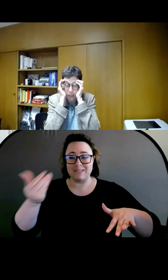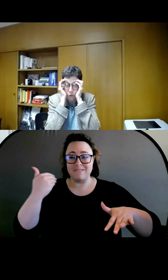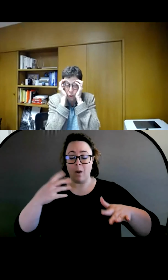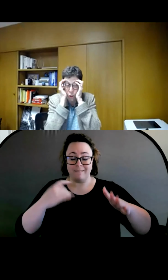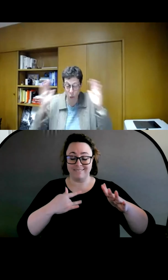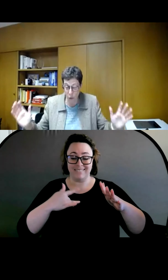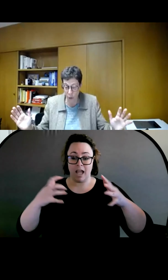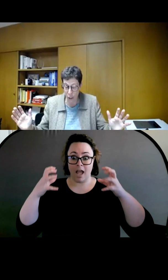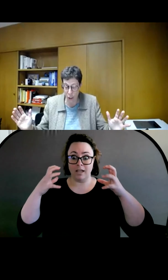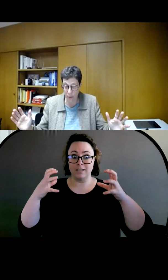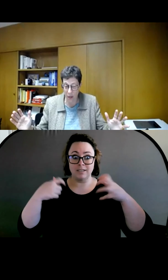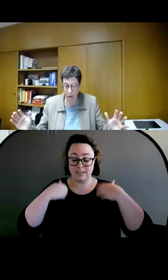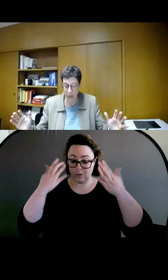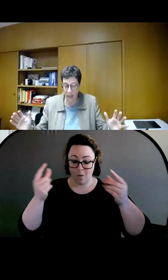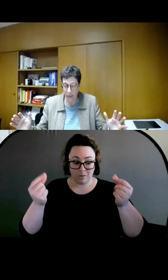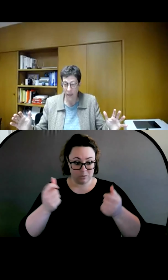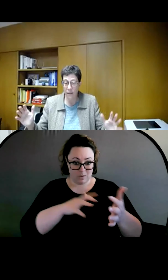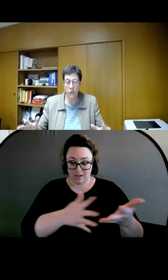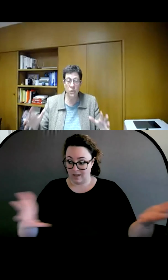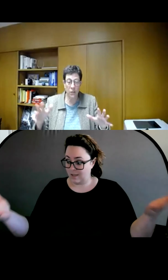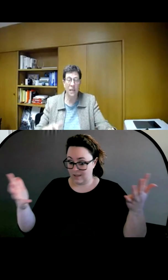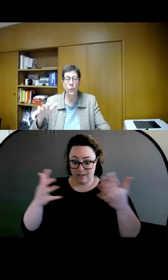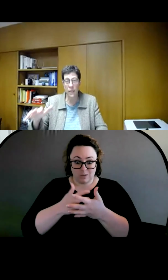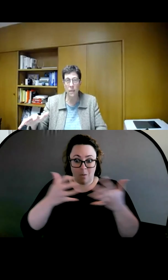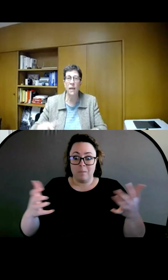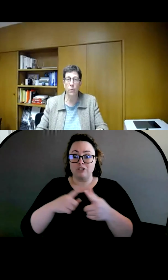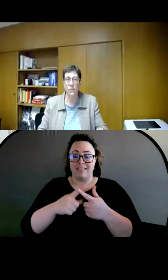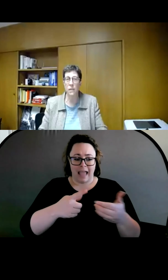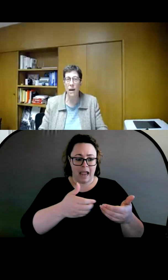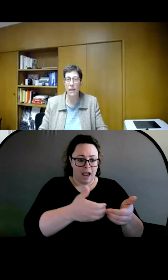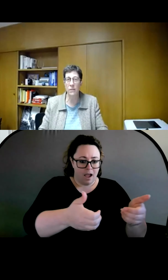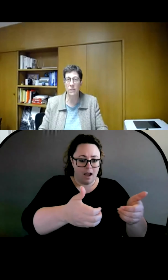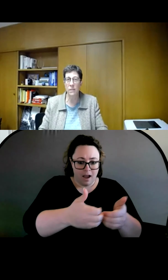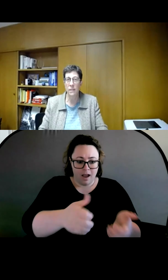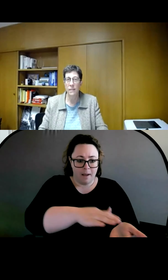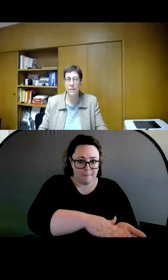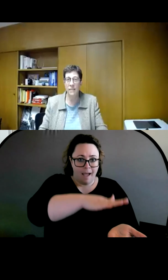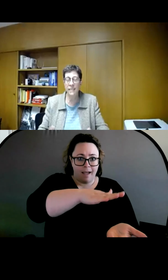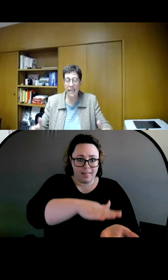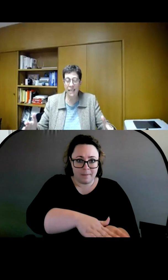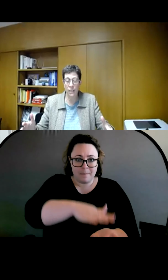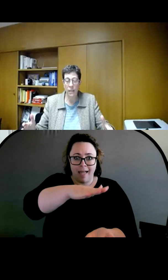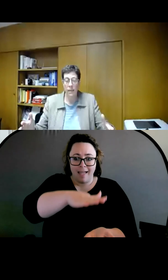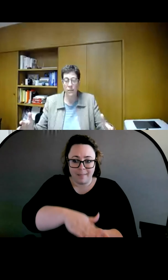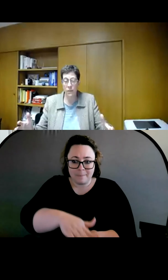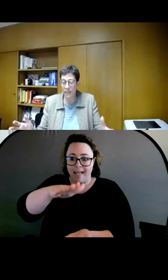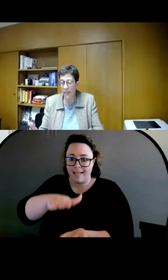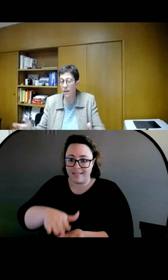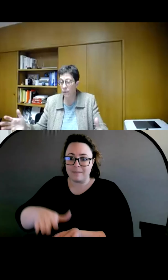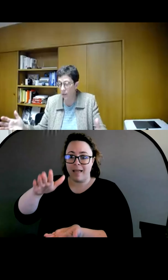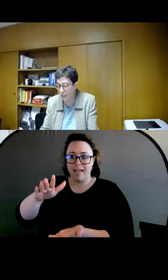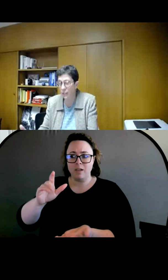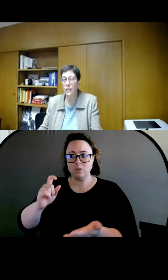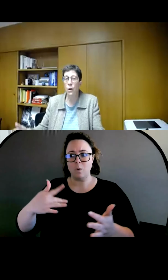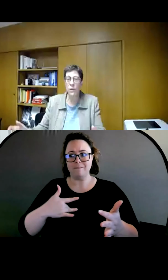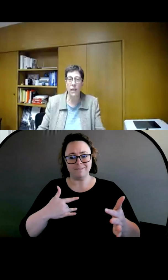like don't know what to do with all of it, and then you start separating the papers into piles, and so that they kind